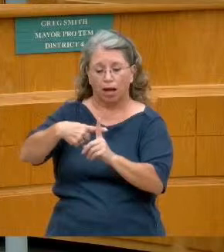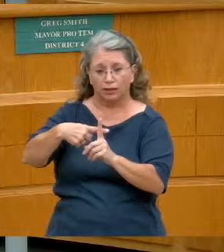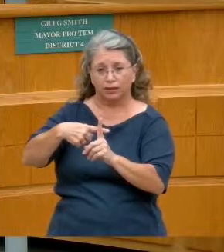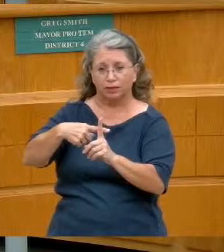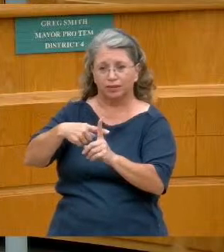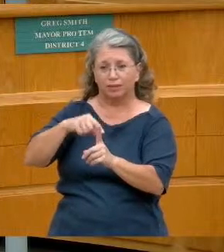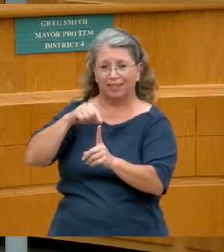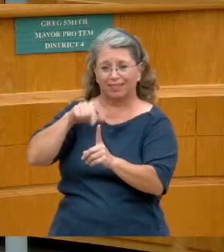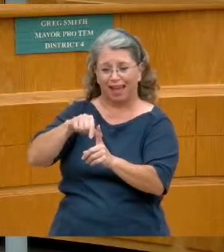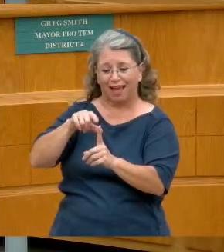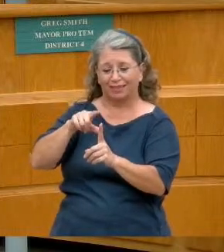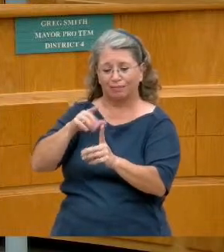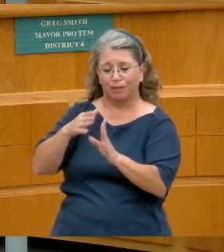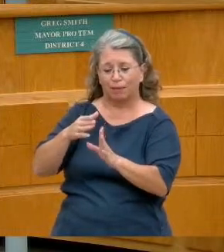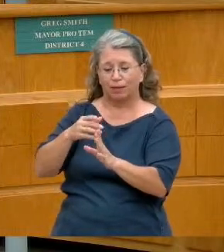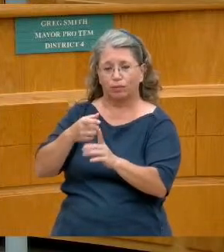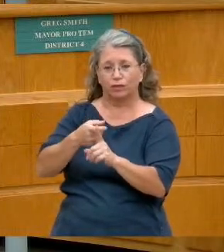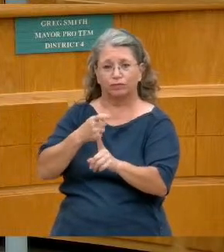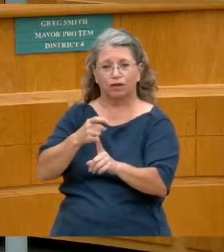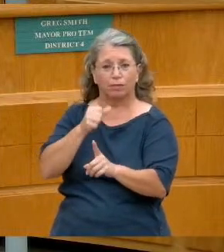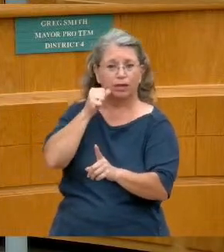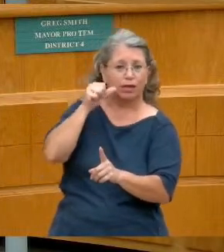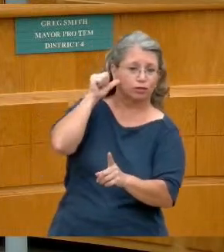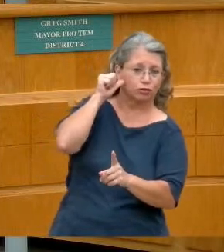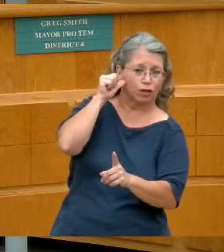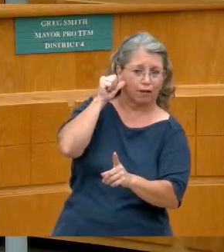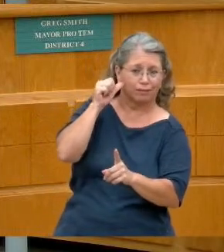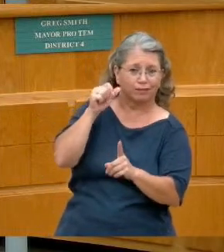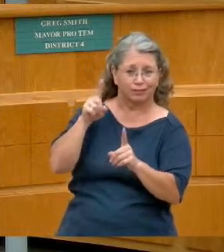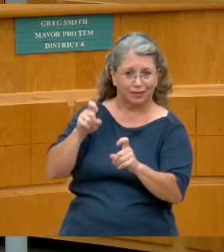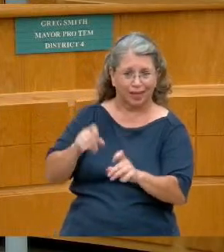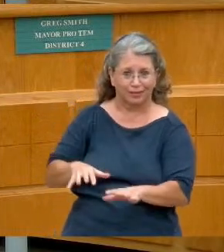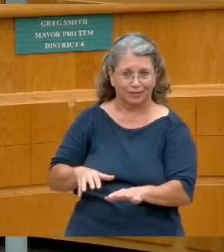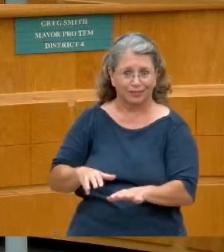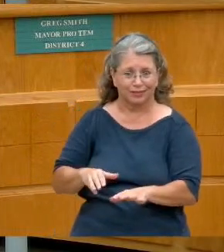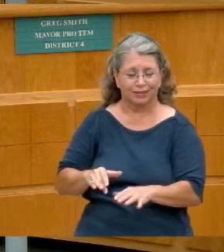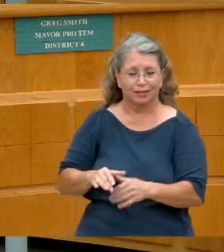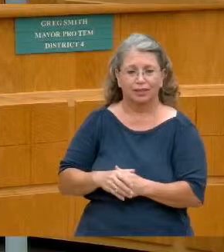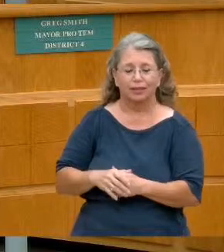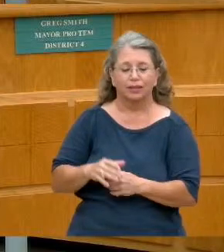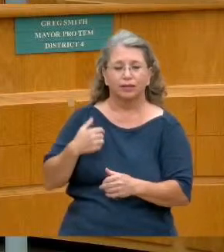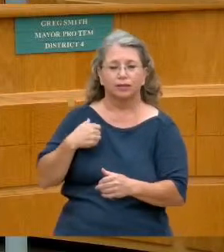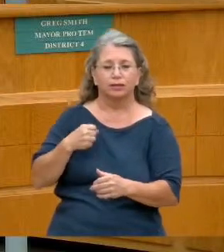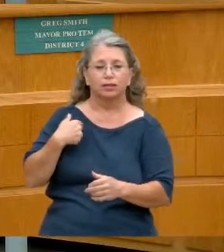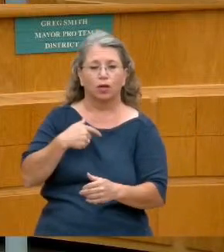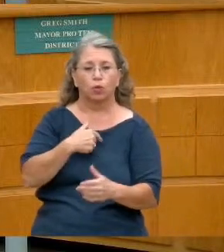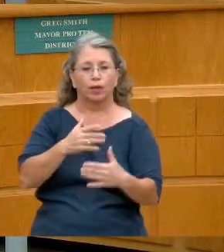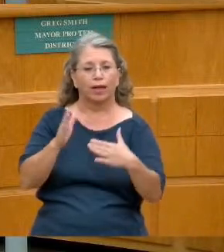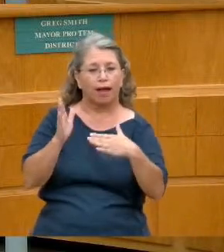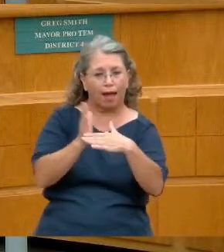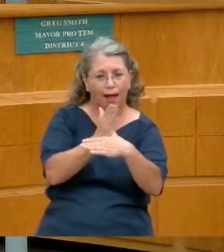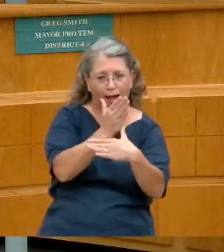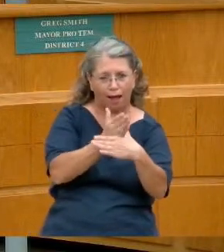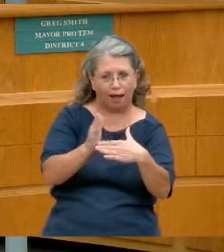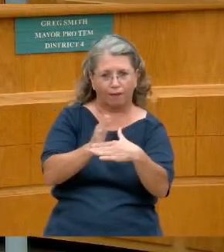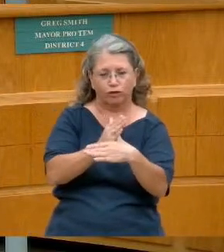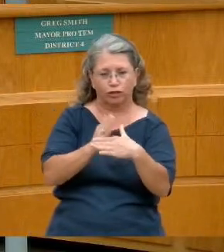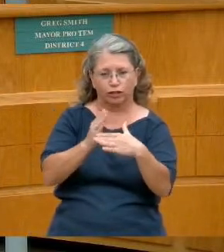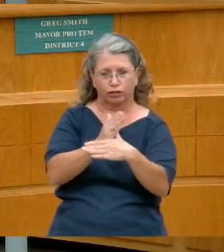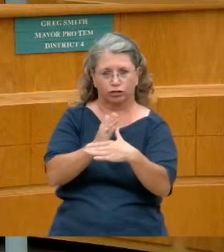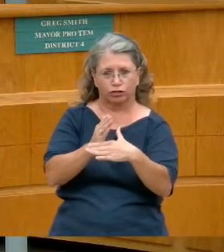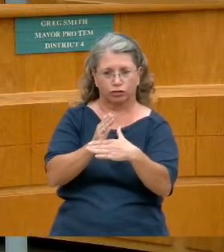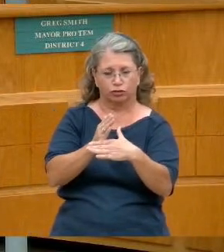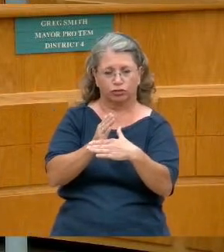came from tests on another day. So we average this out, and what I would say is that what you can use this for is to compare from time point to time point.